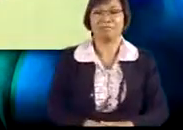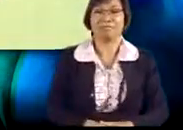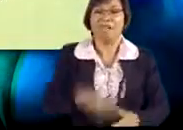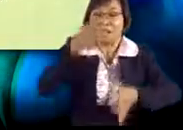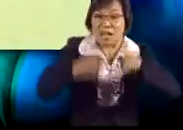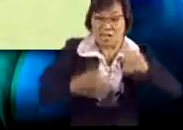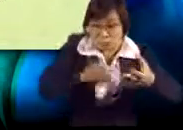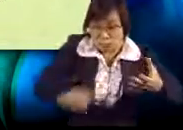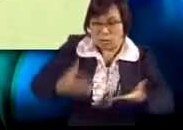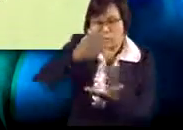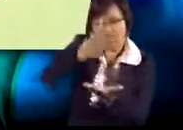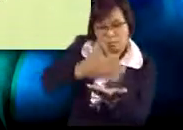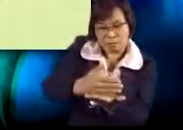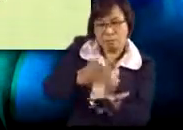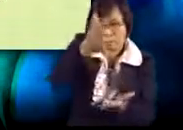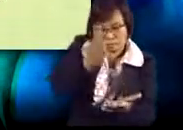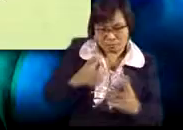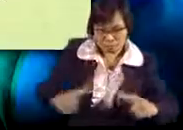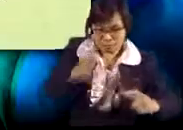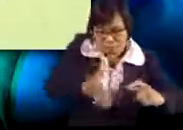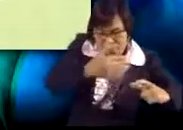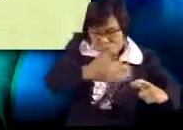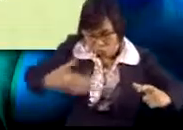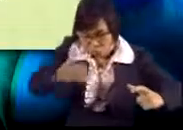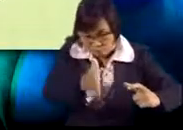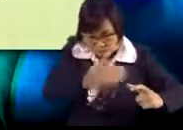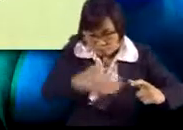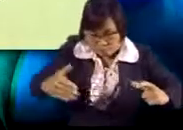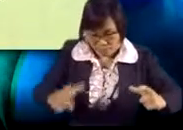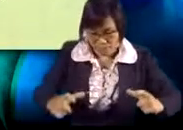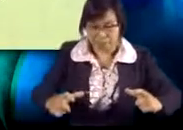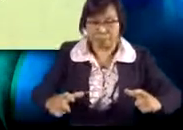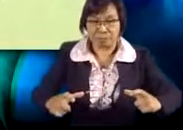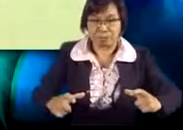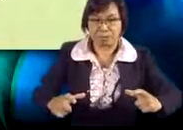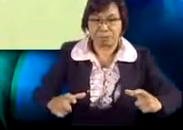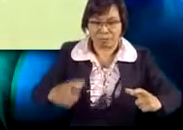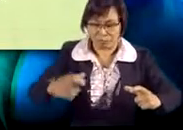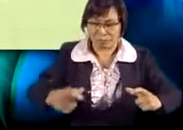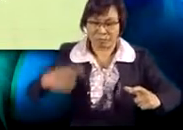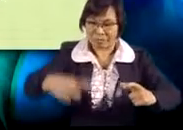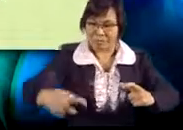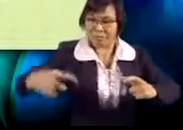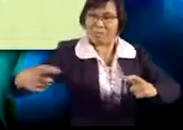If an object is divided into four parts, then the parts are called